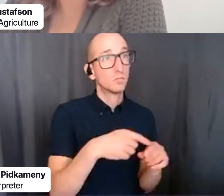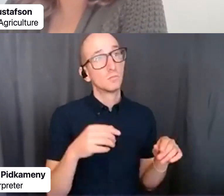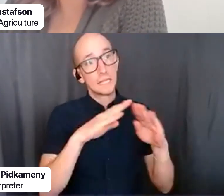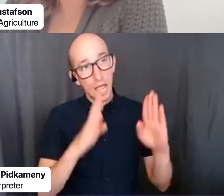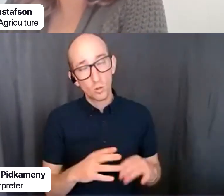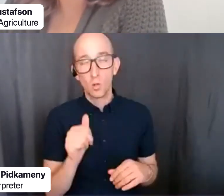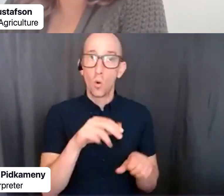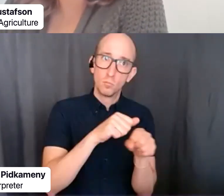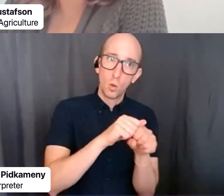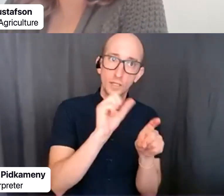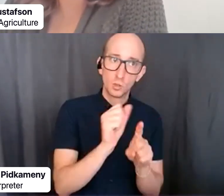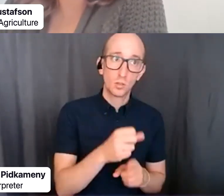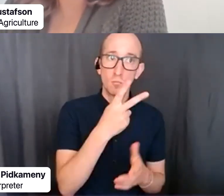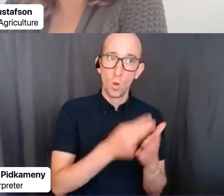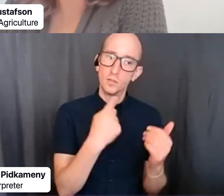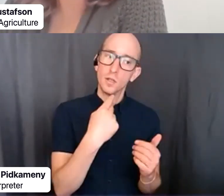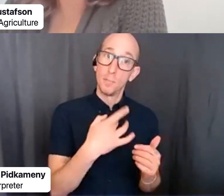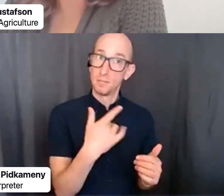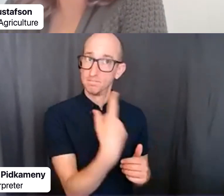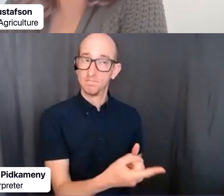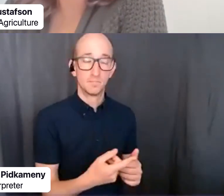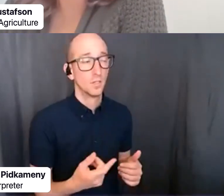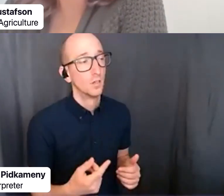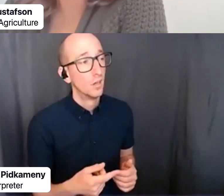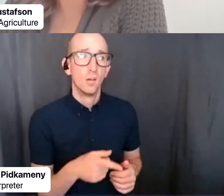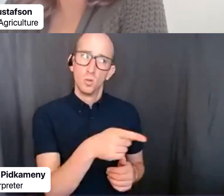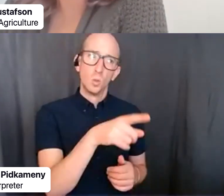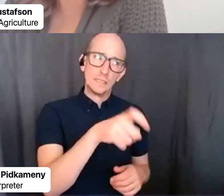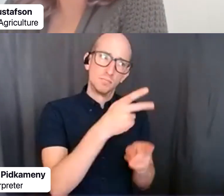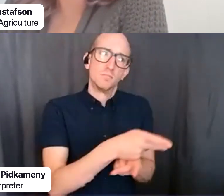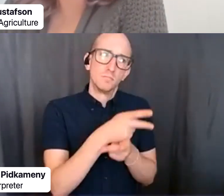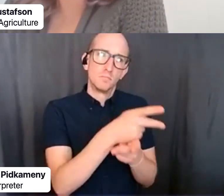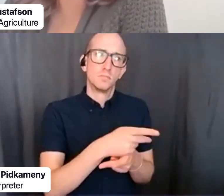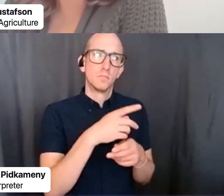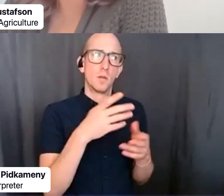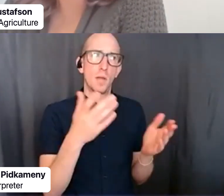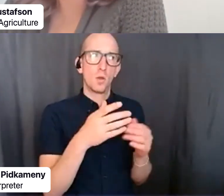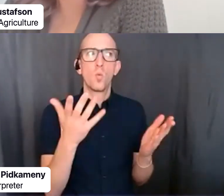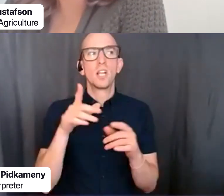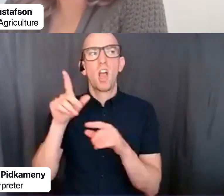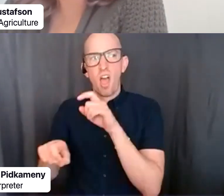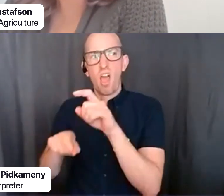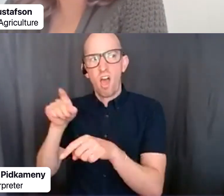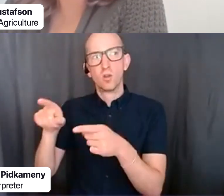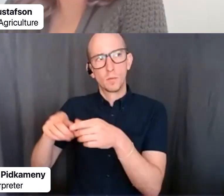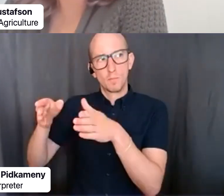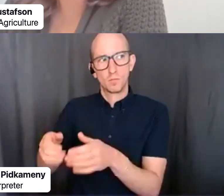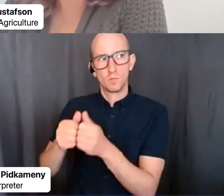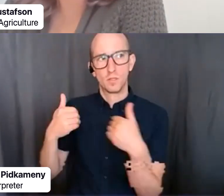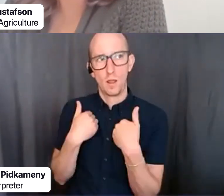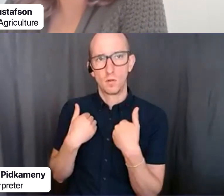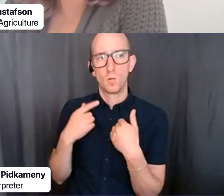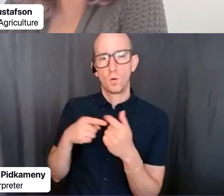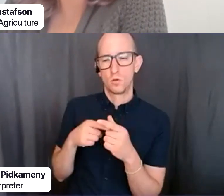situations, you want to be really careful about what you ask when you're determining what sort of animal